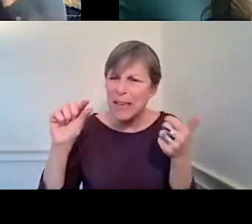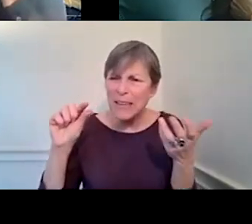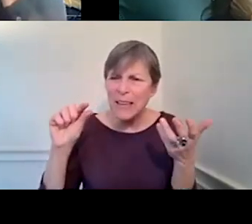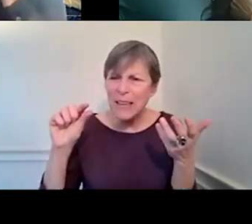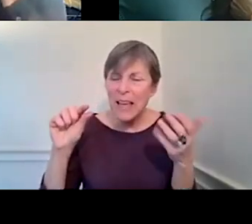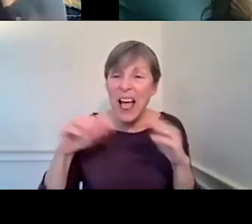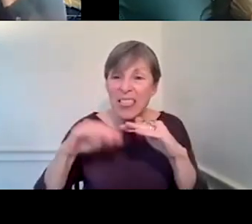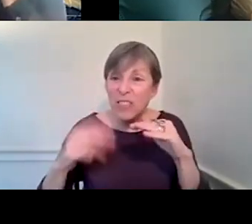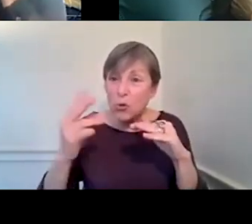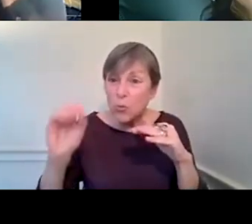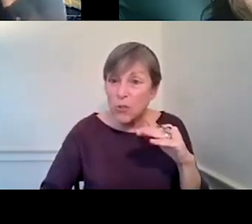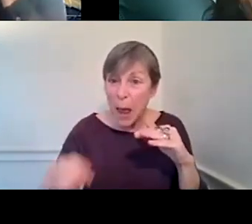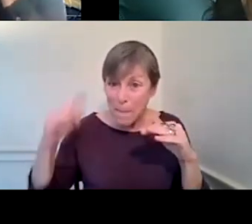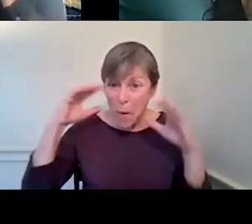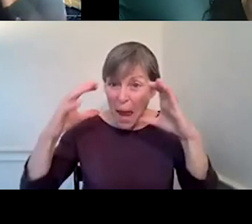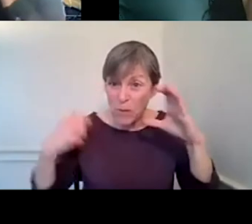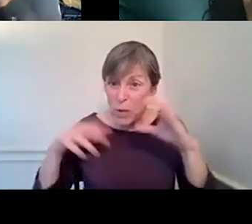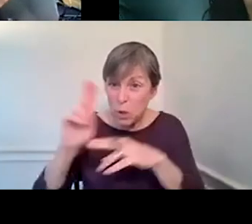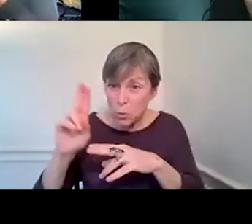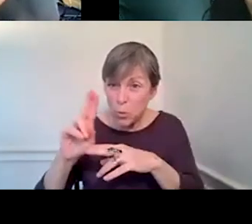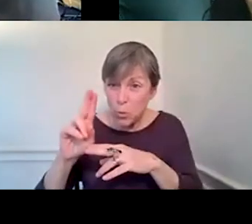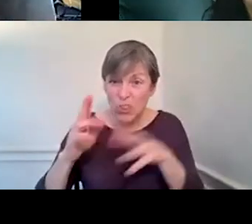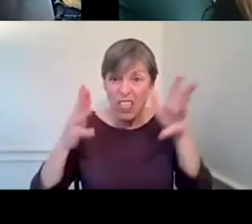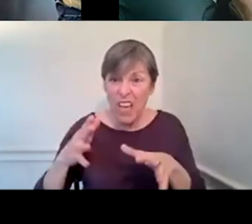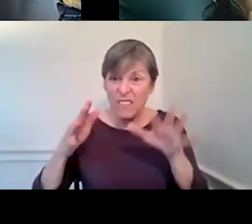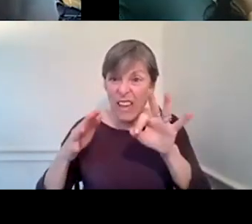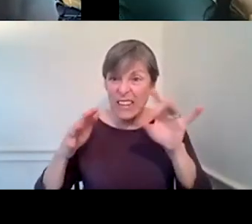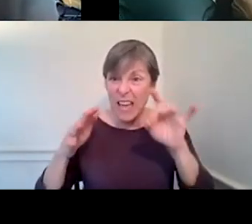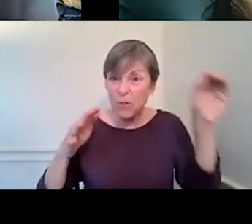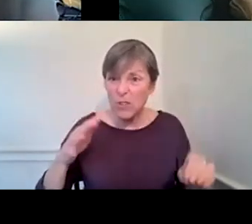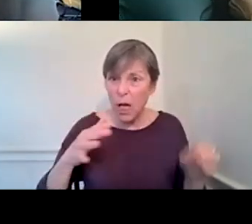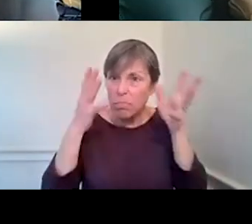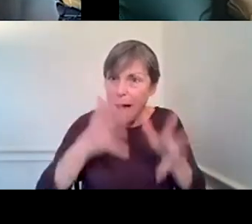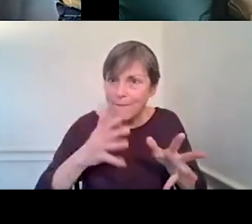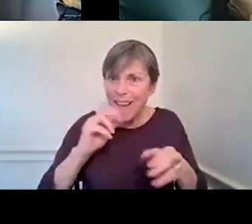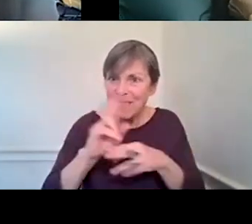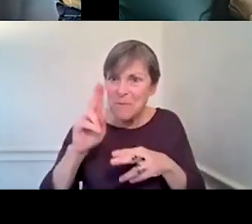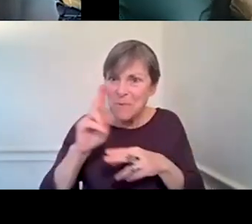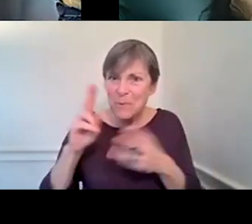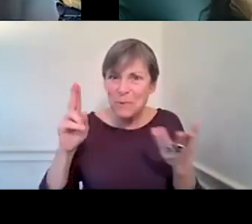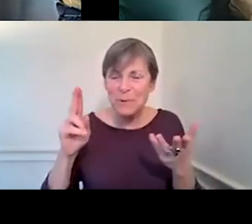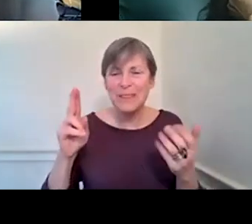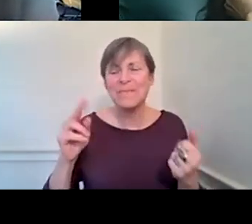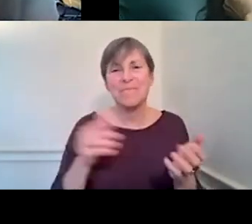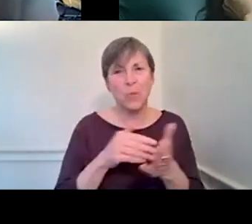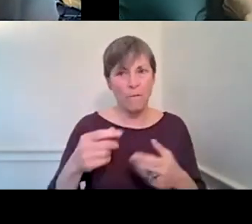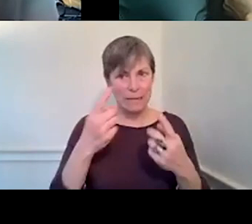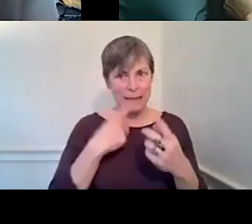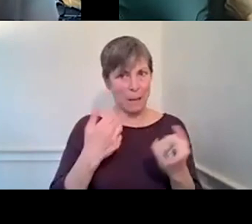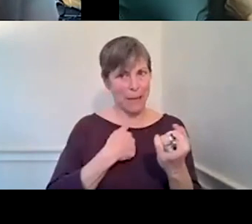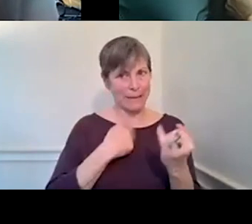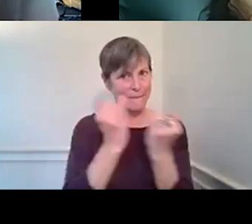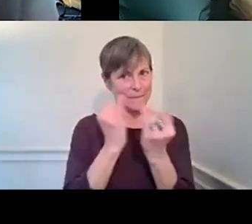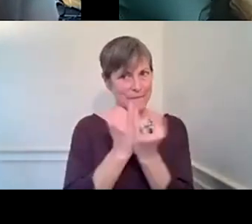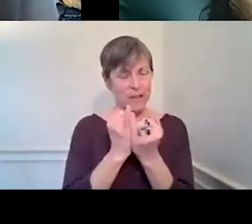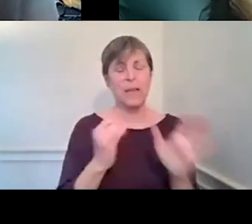2%. So when one famous thing that I used to do with a lot of people, and I also say that to myself, is that when you